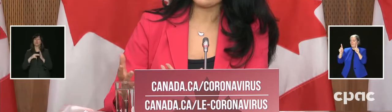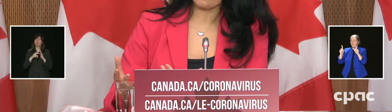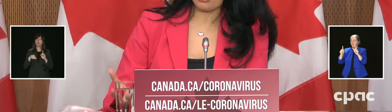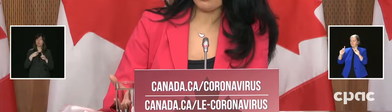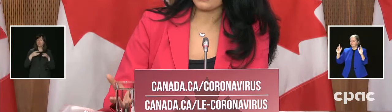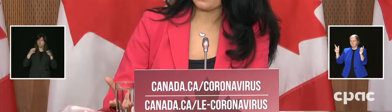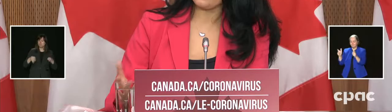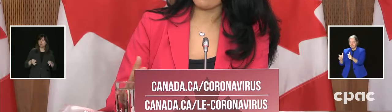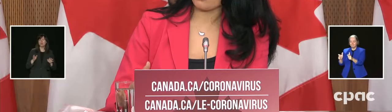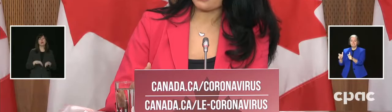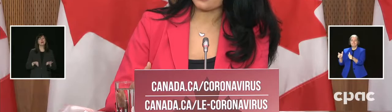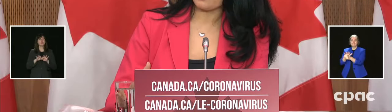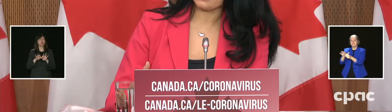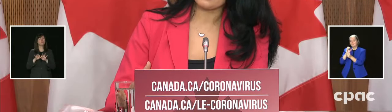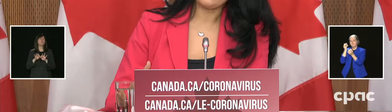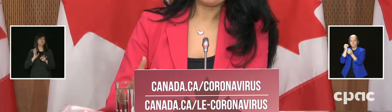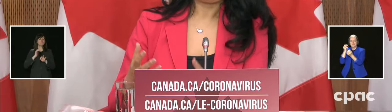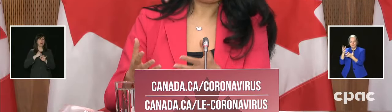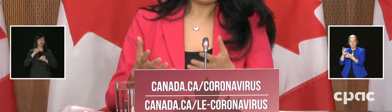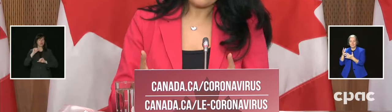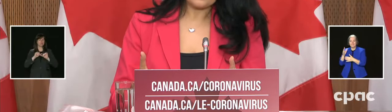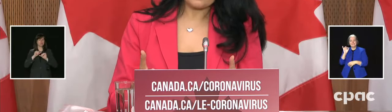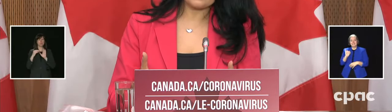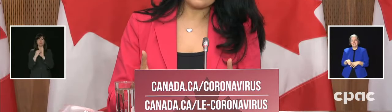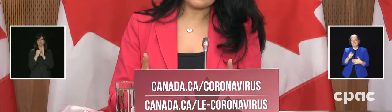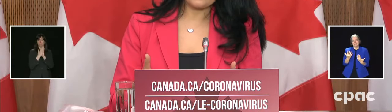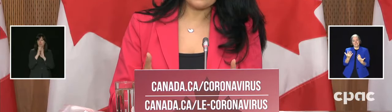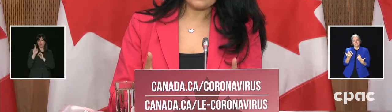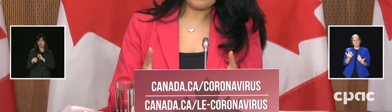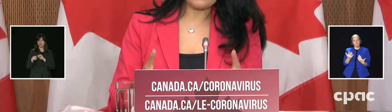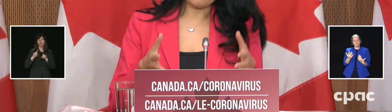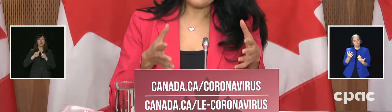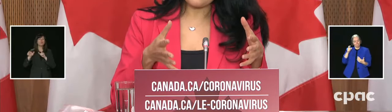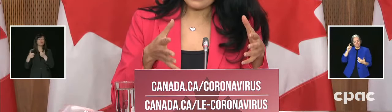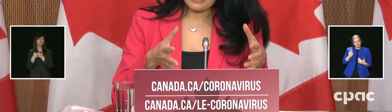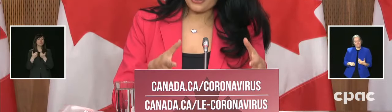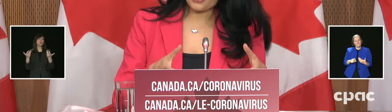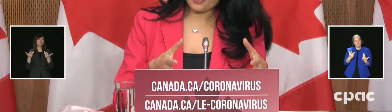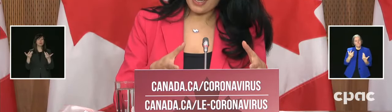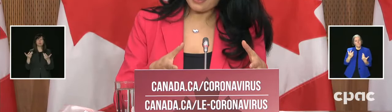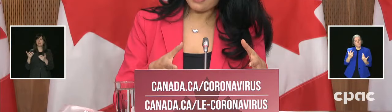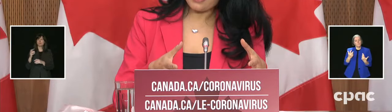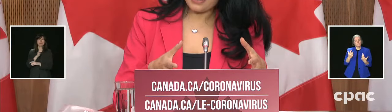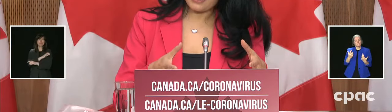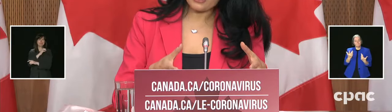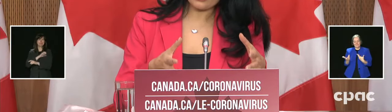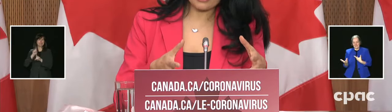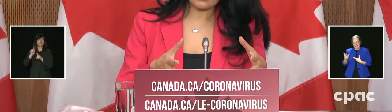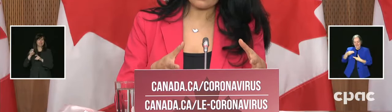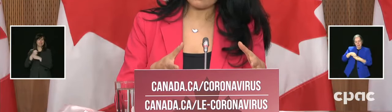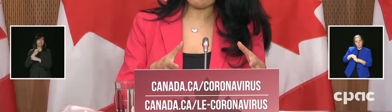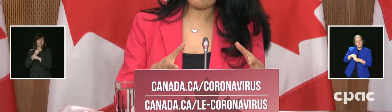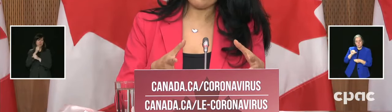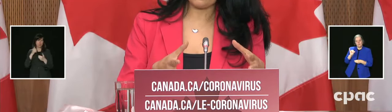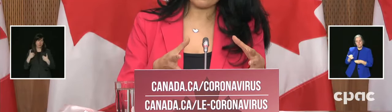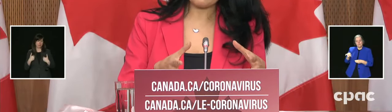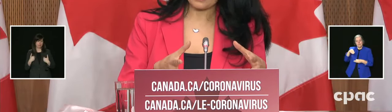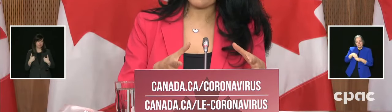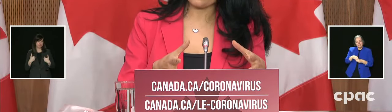to include that in our assessment. But the challenge is that, as we said, we didn't have that clinical trial data, so there was still